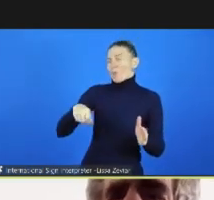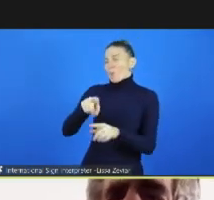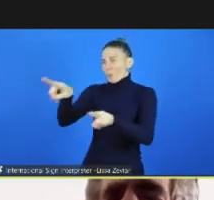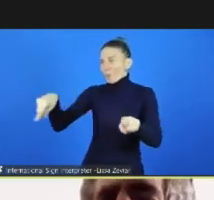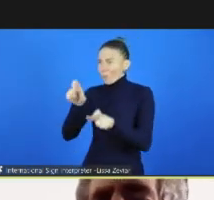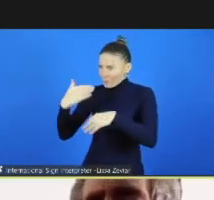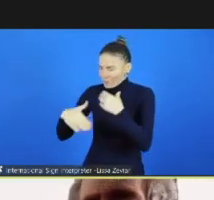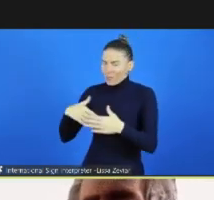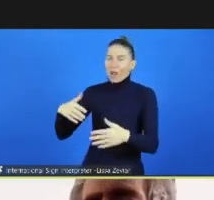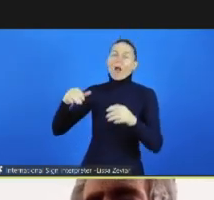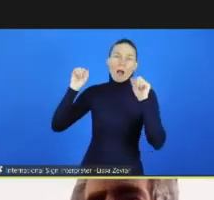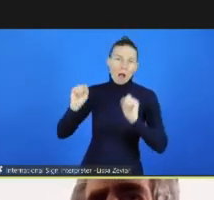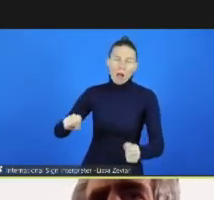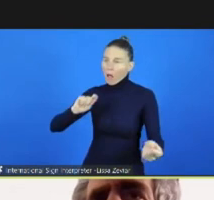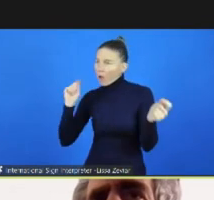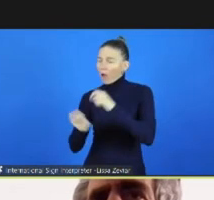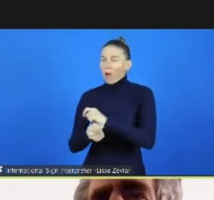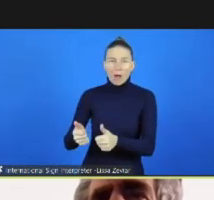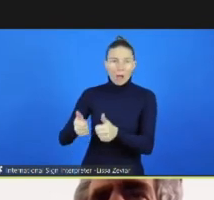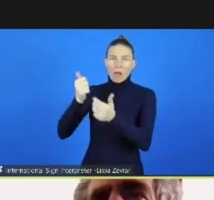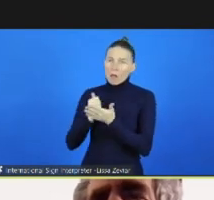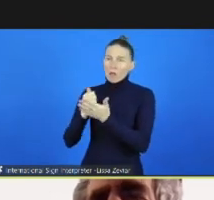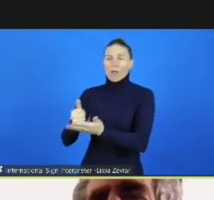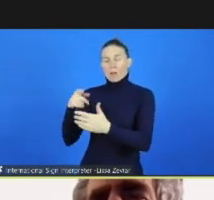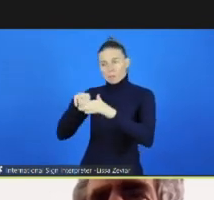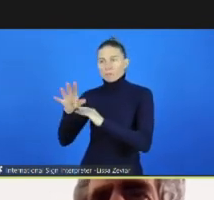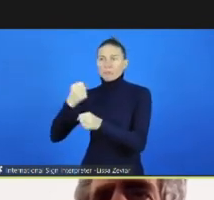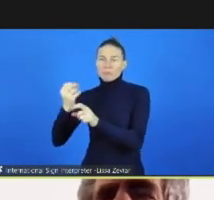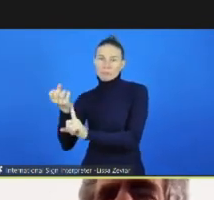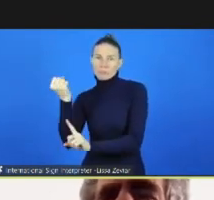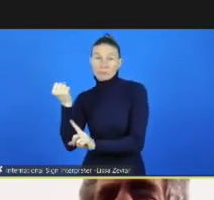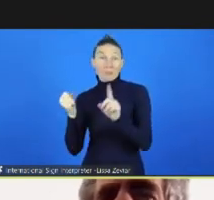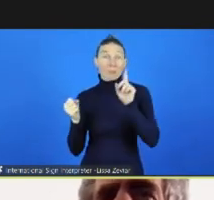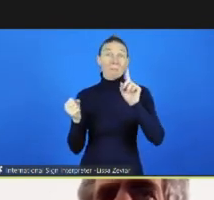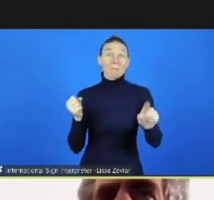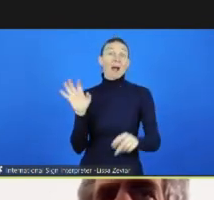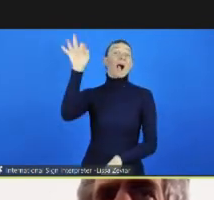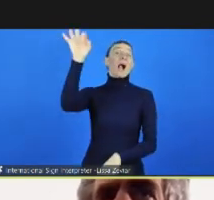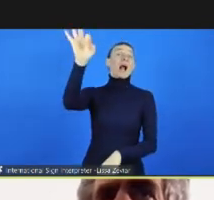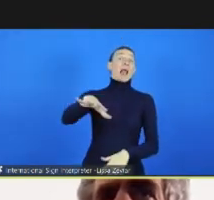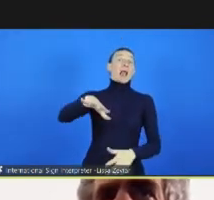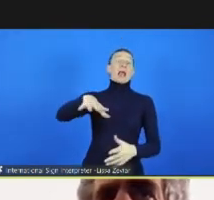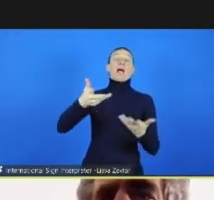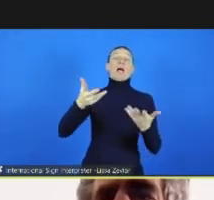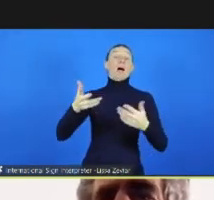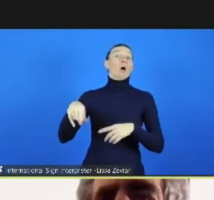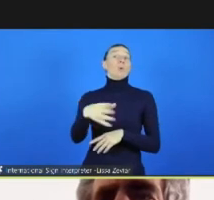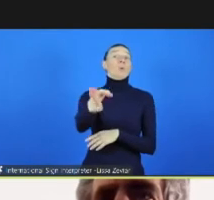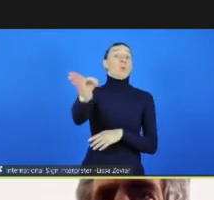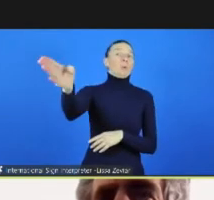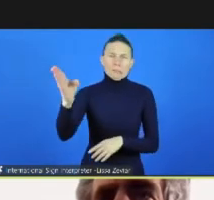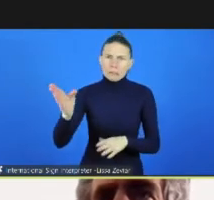needs careful management, and it needs understanding, and it needs a wider context to operate